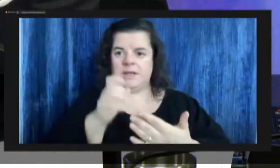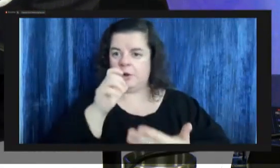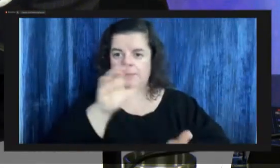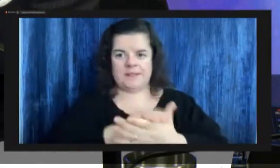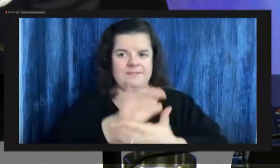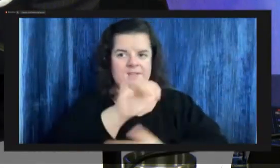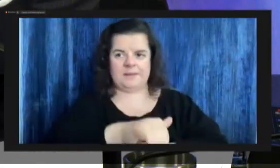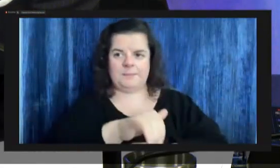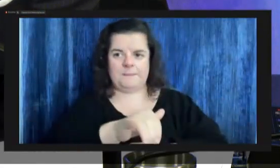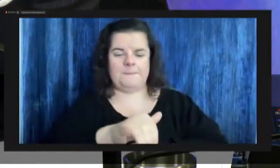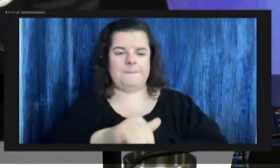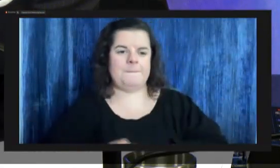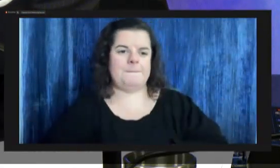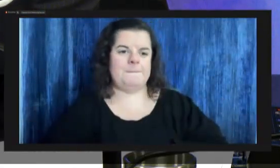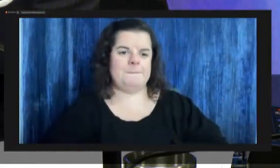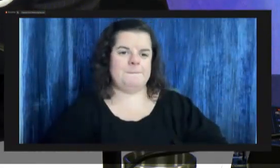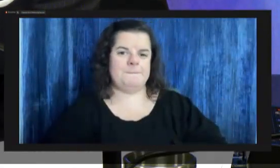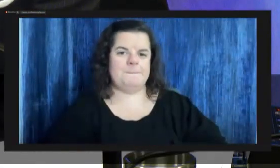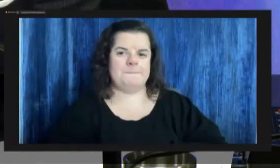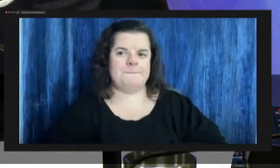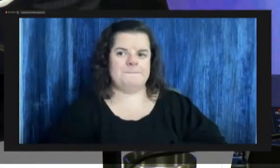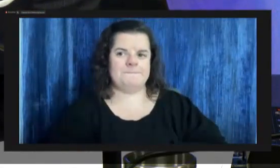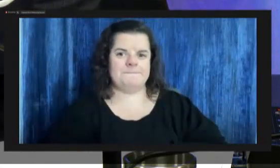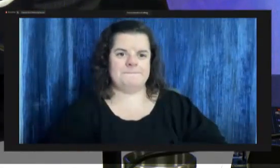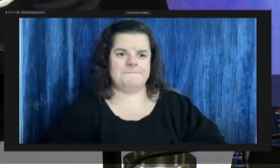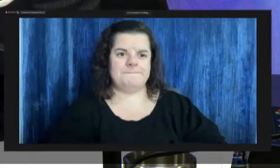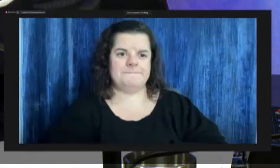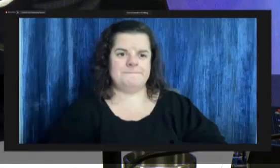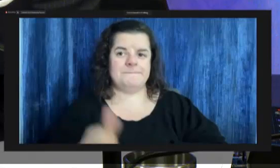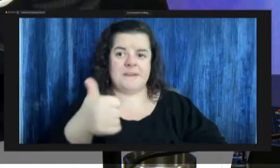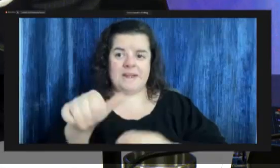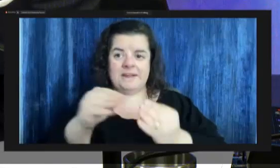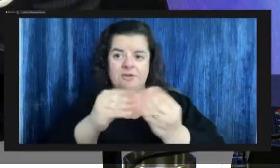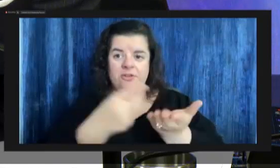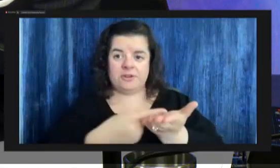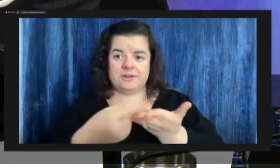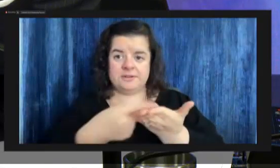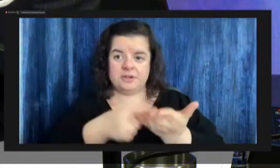Okay. Sorry. Any further discussion?